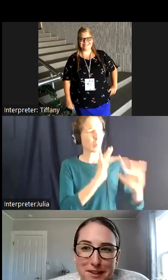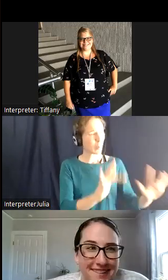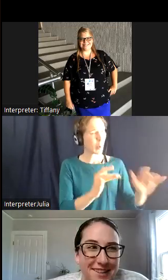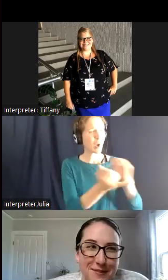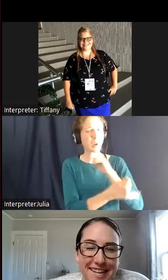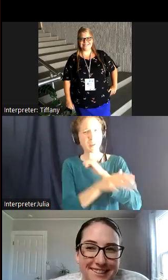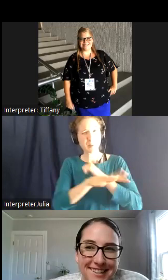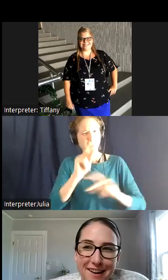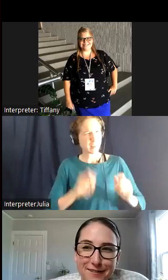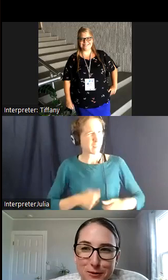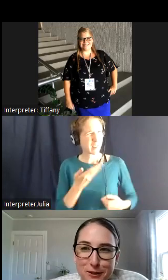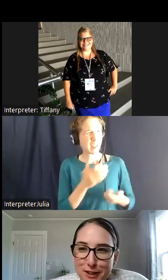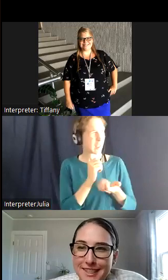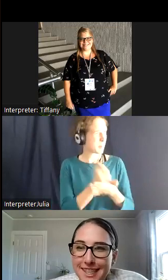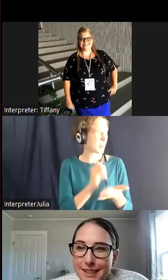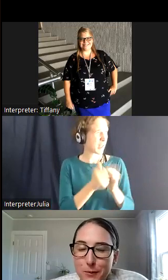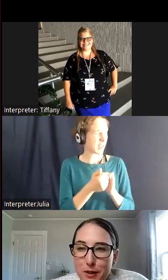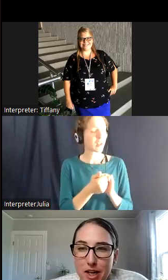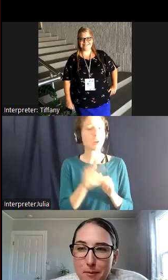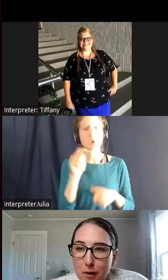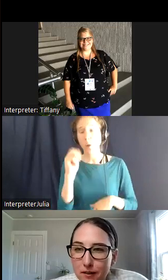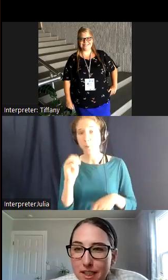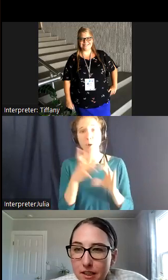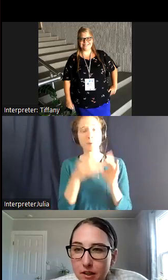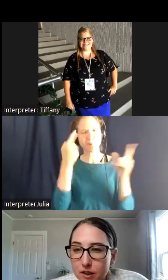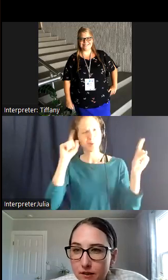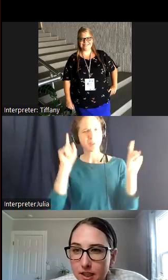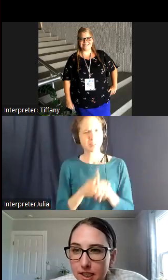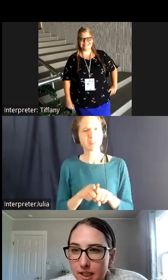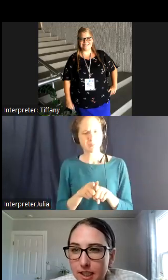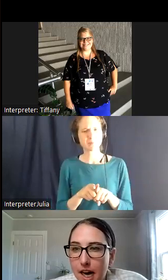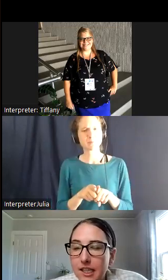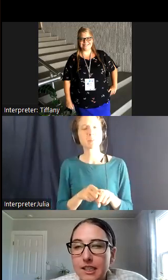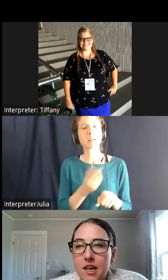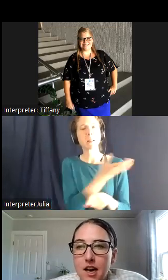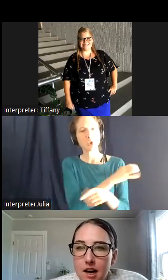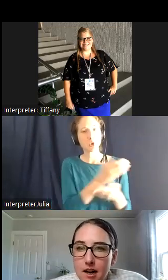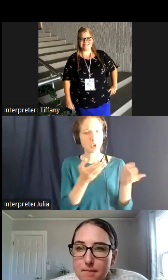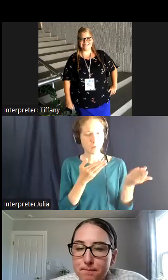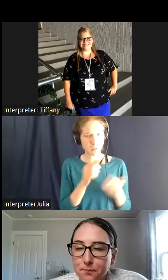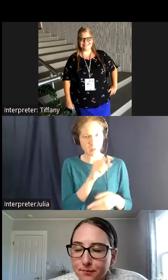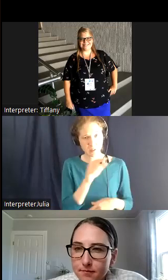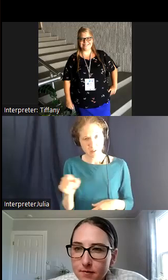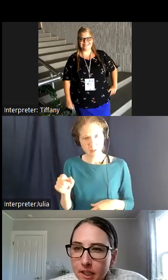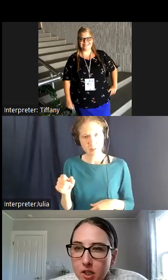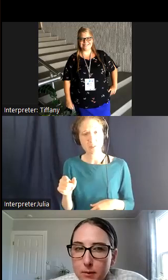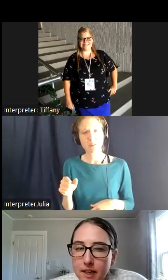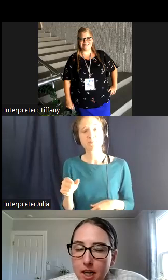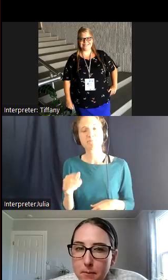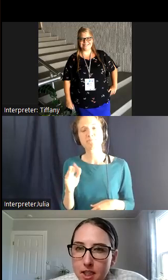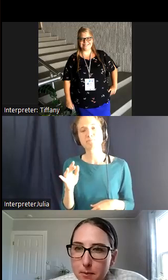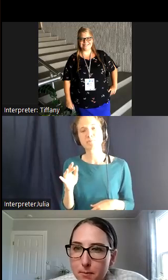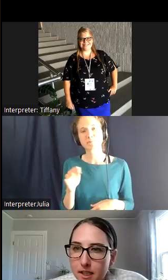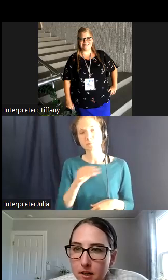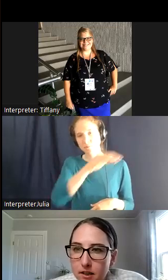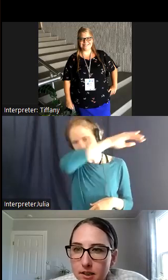agree with Tom's answer that virtual services, when we're talking about all of these clinical services, yes. In terms of